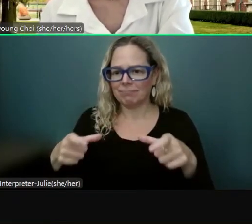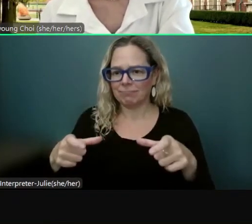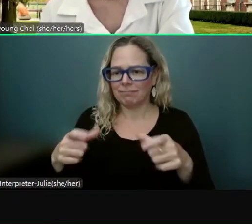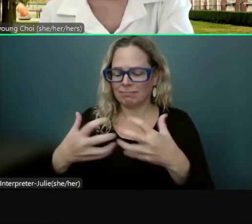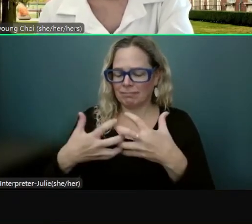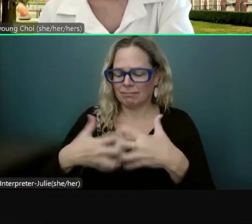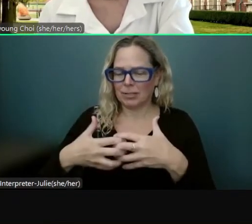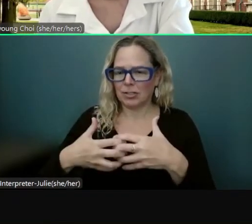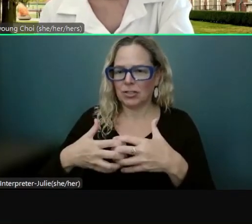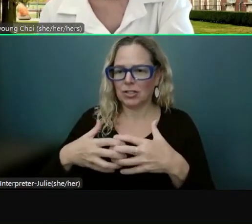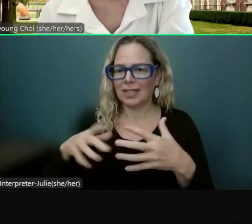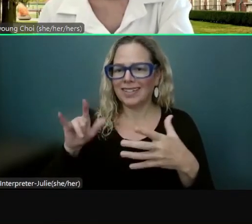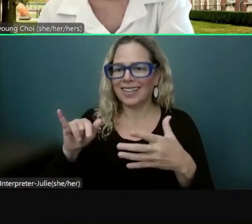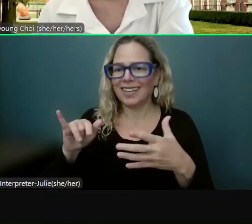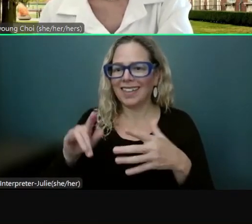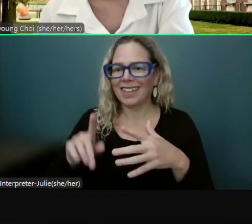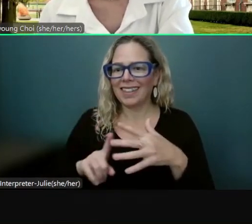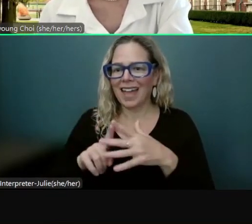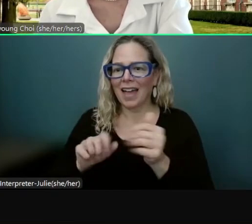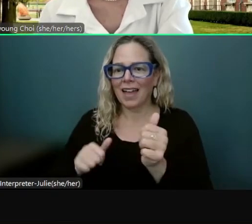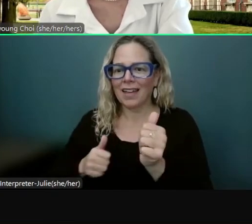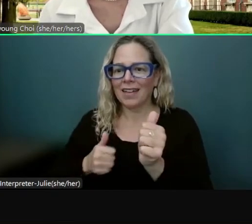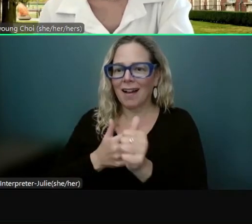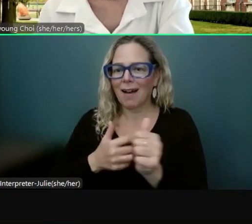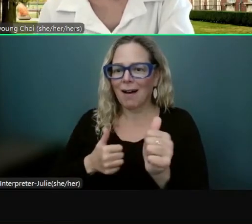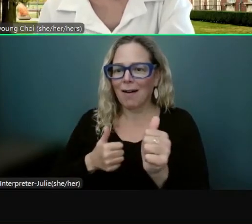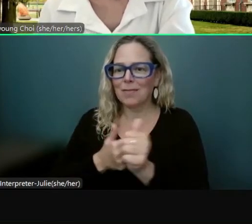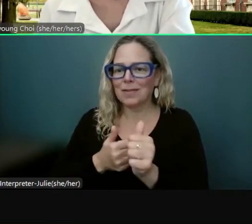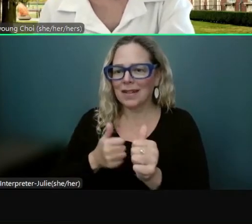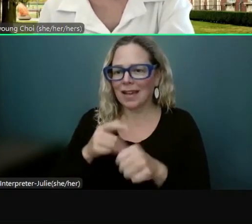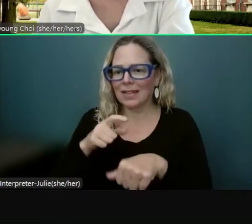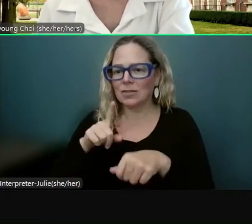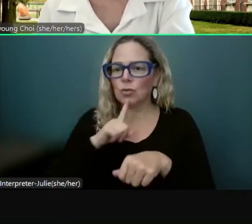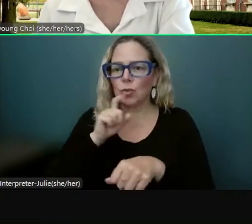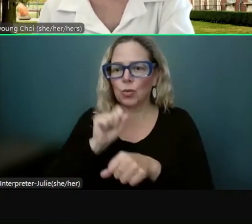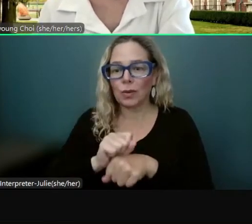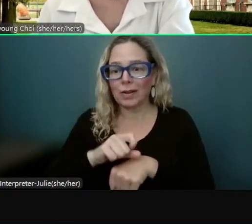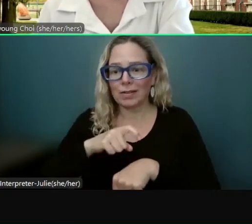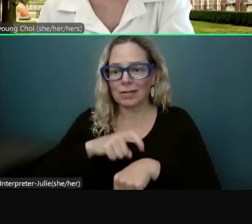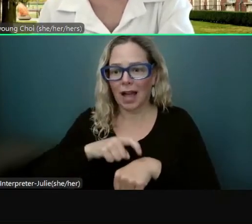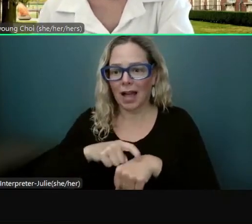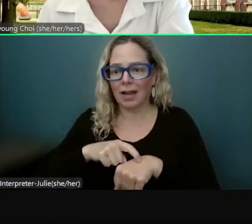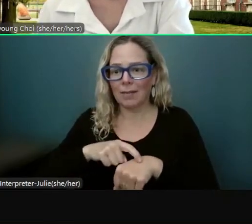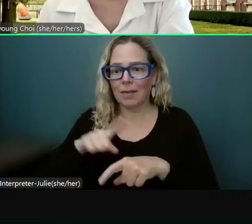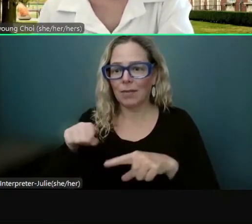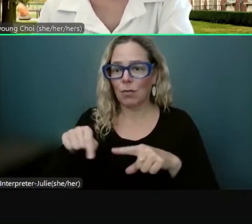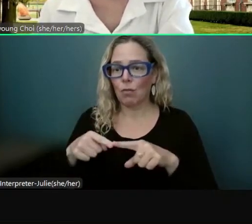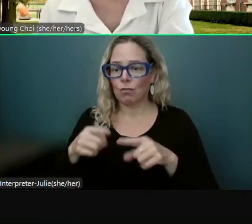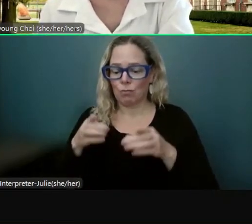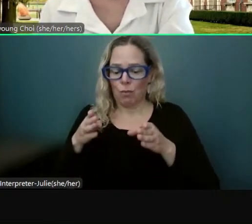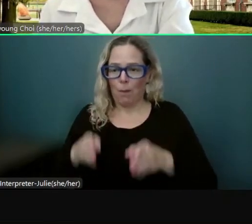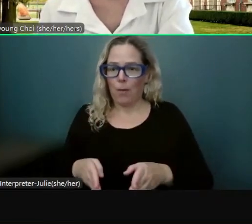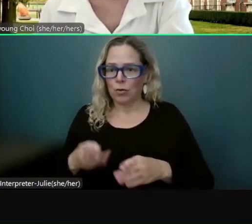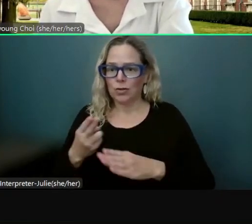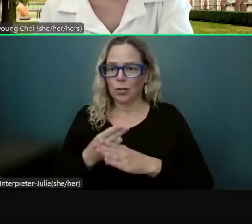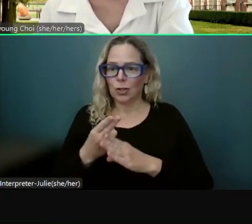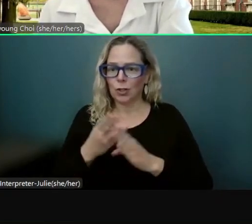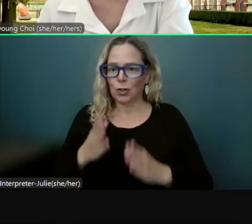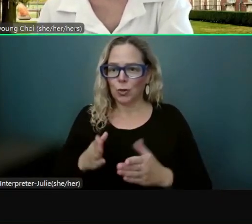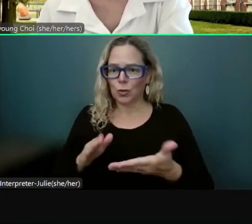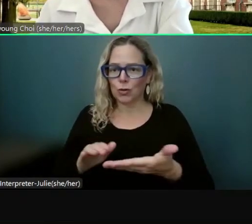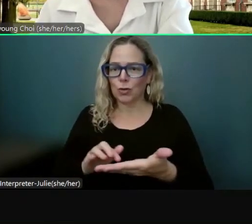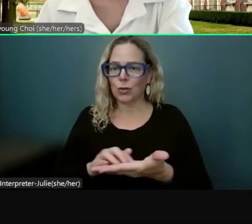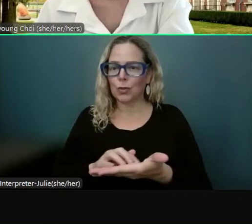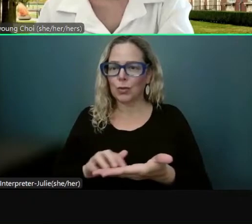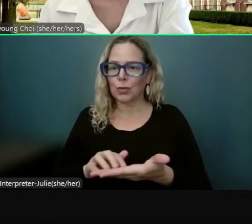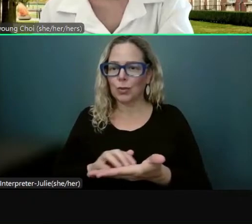Refreshable means it updates in real time. As the user navigates, the braille changes,